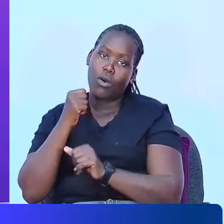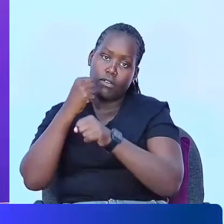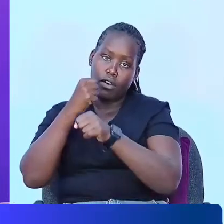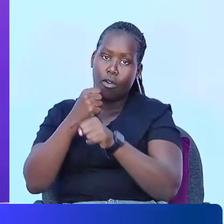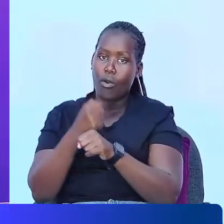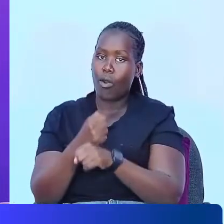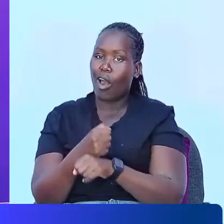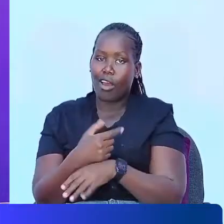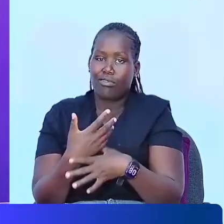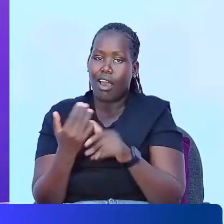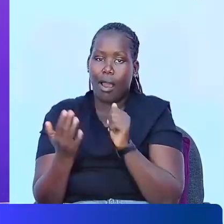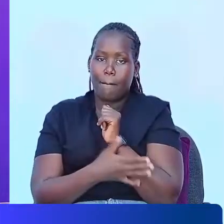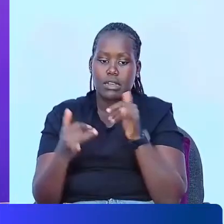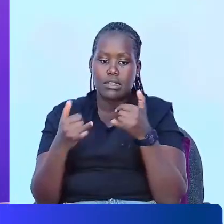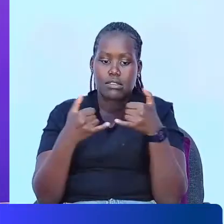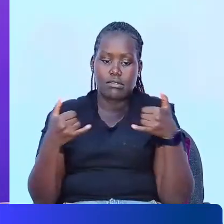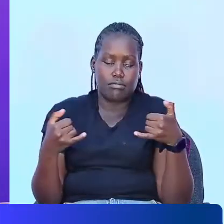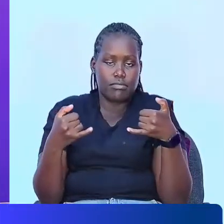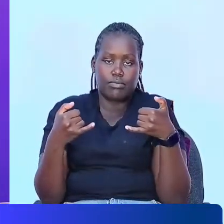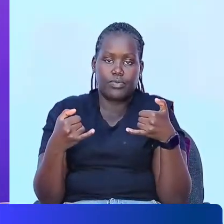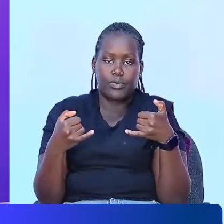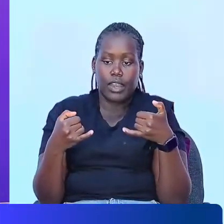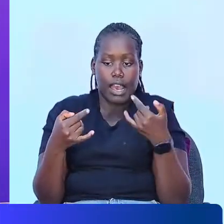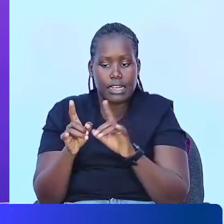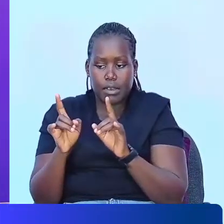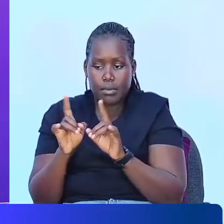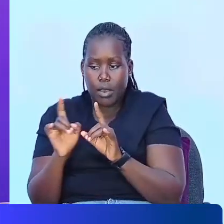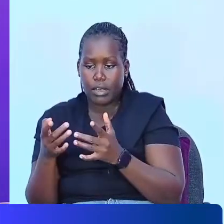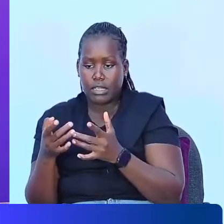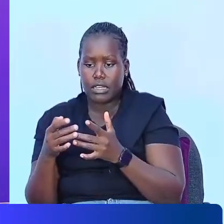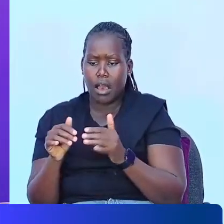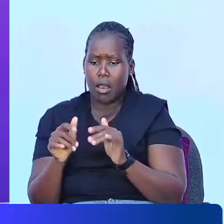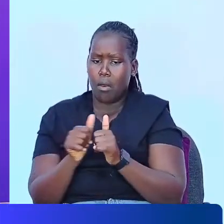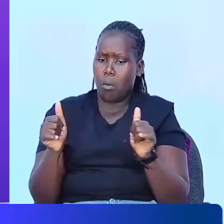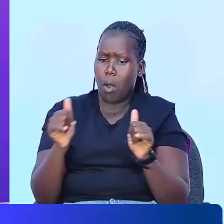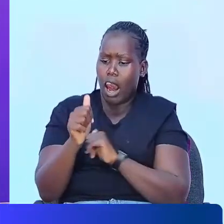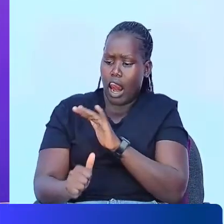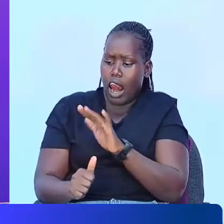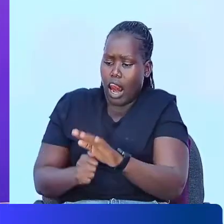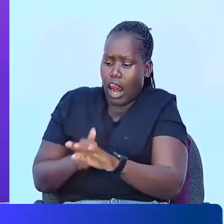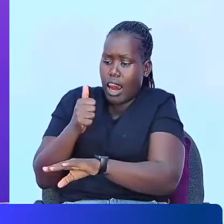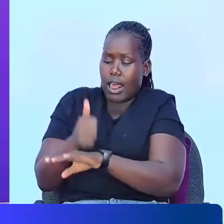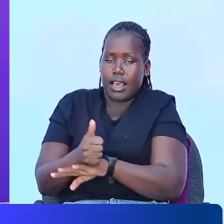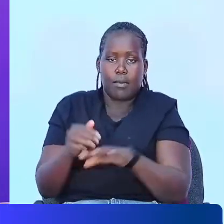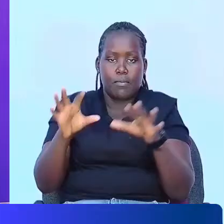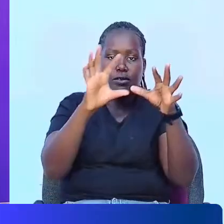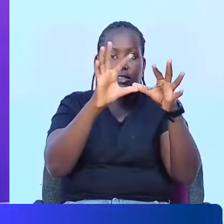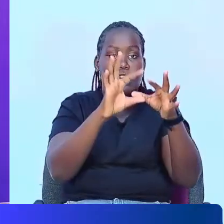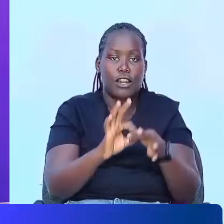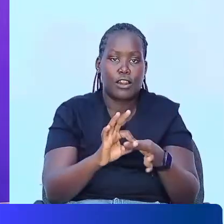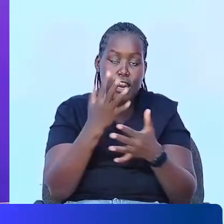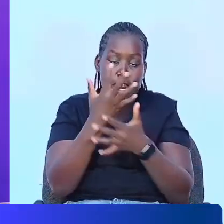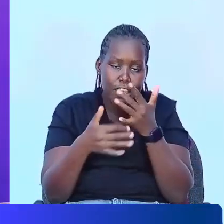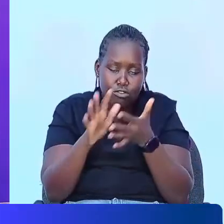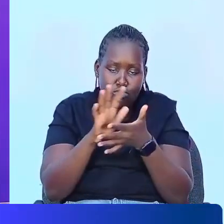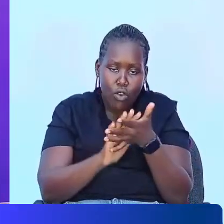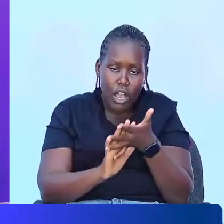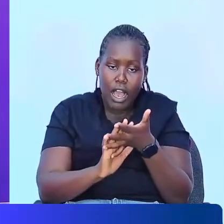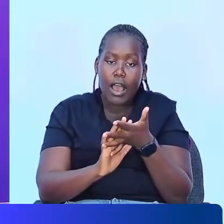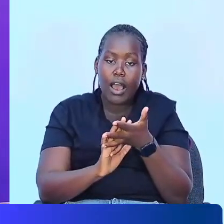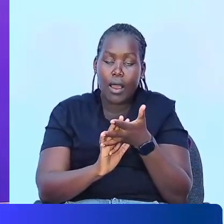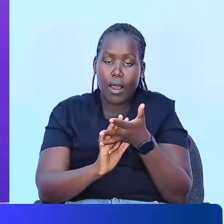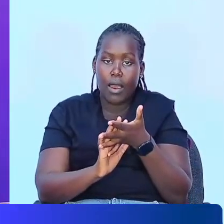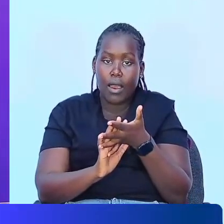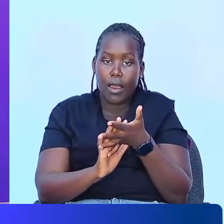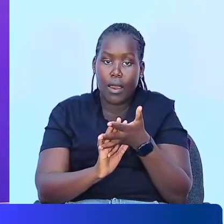for. So it is looking like it's a well-established network. Cabal. But it is well-established.